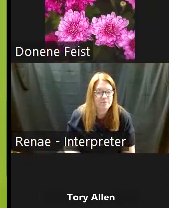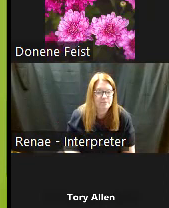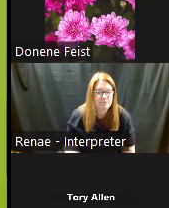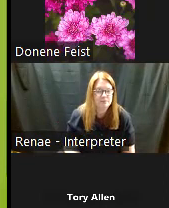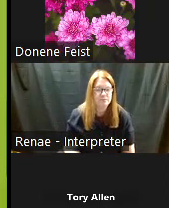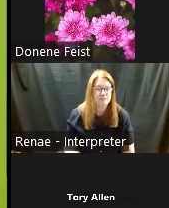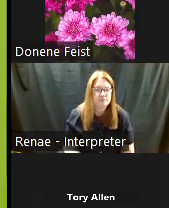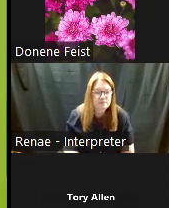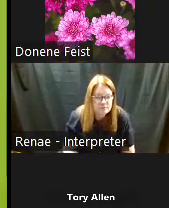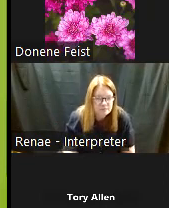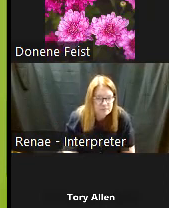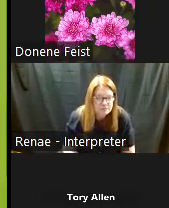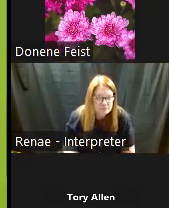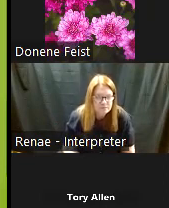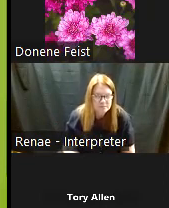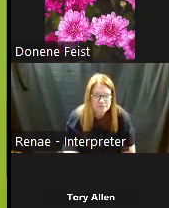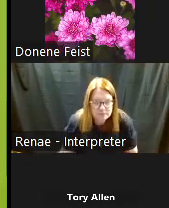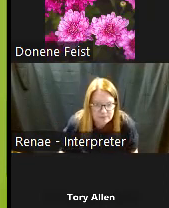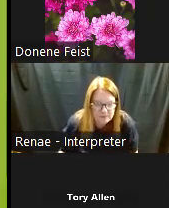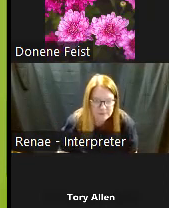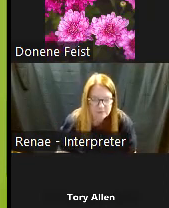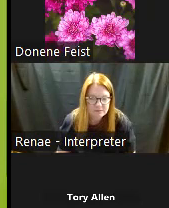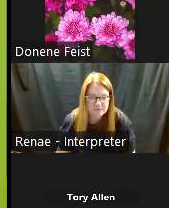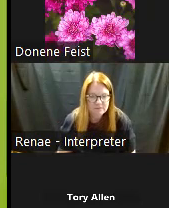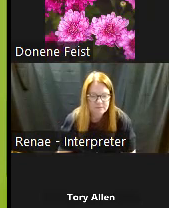I can hear it, so let me see.